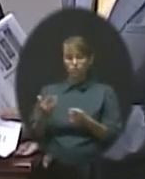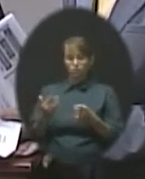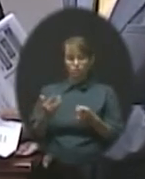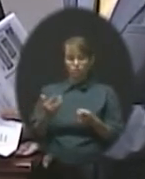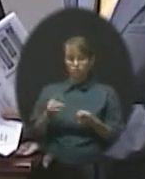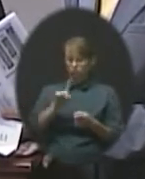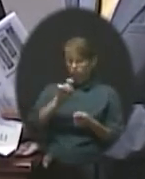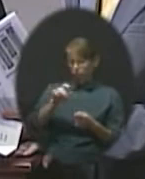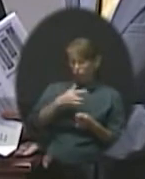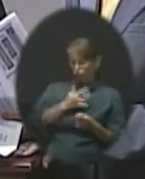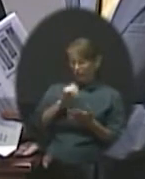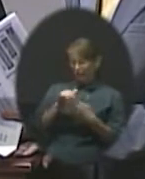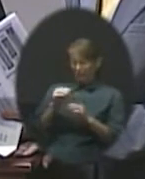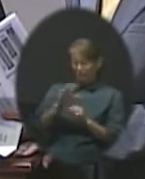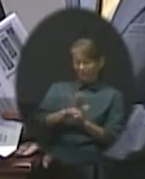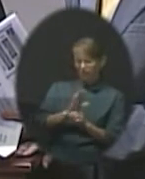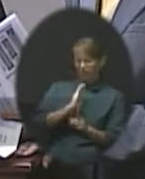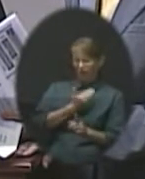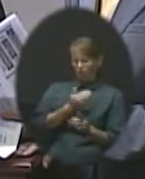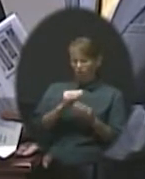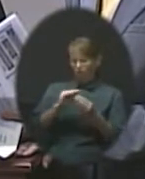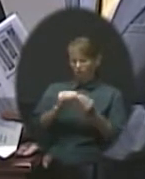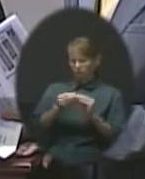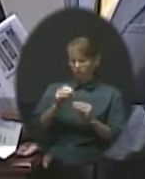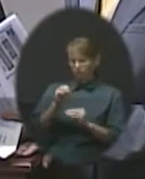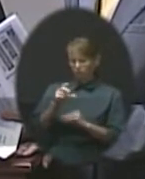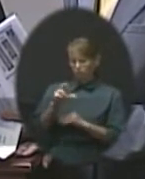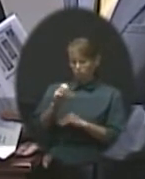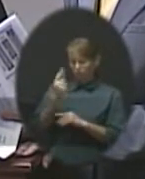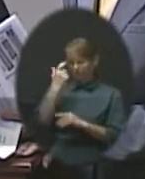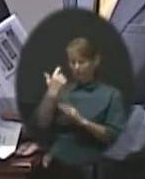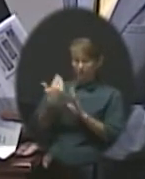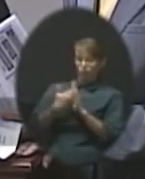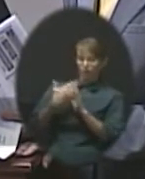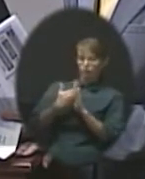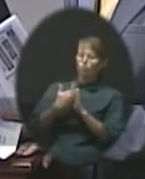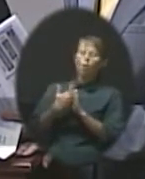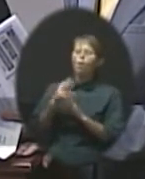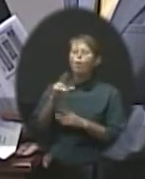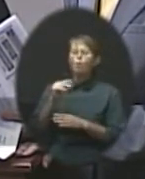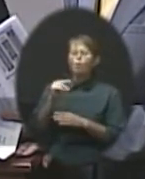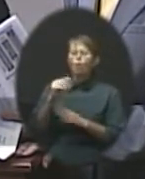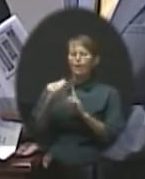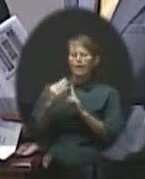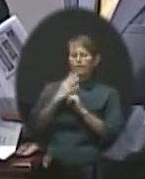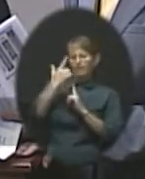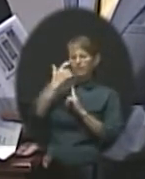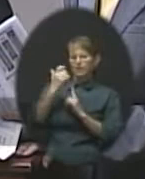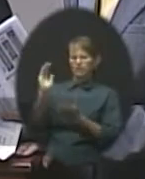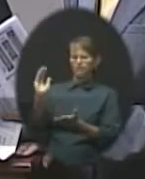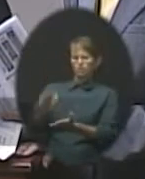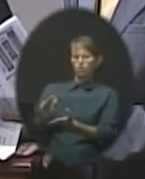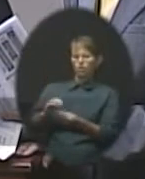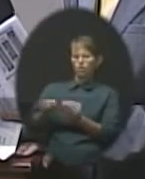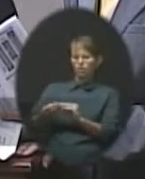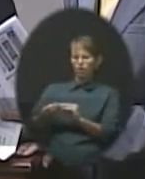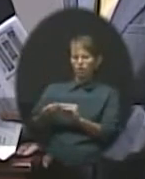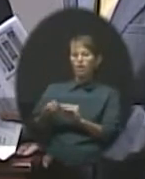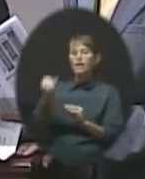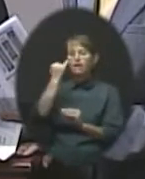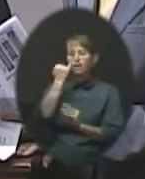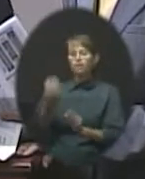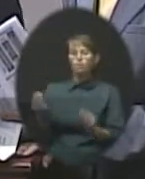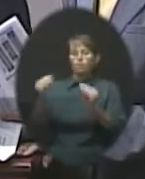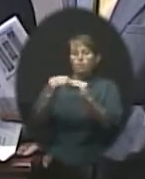distraction or? It impacted our scores because there were fewer items. Instead of having, typically, the more items, the greater the chance for